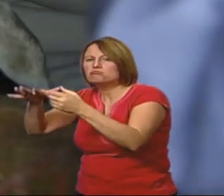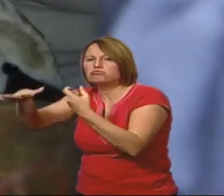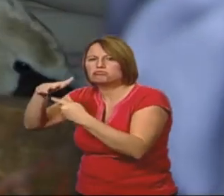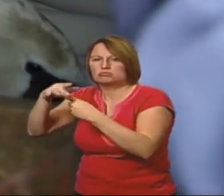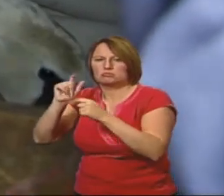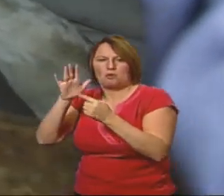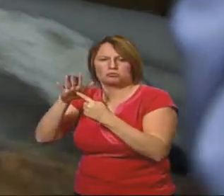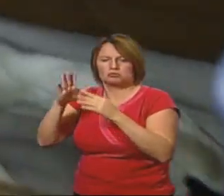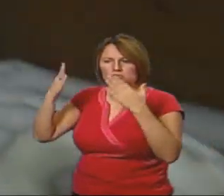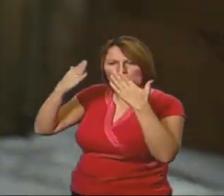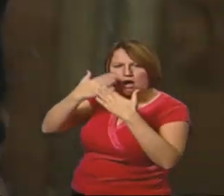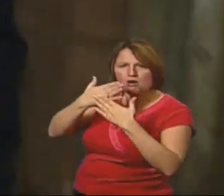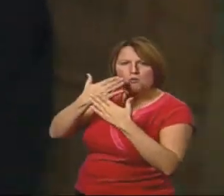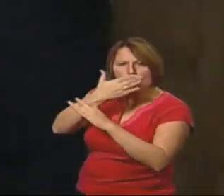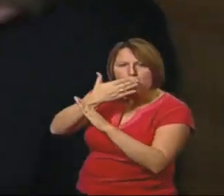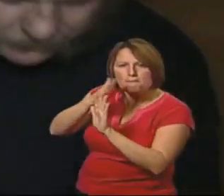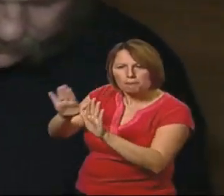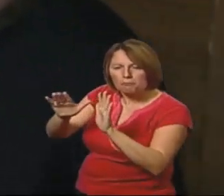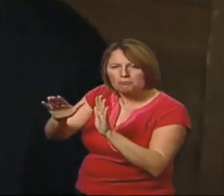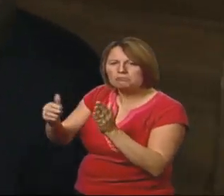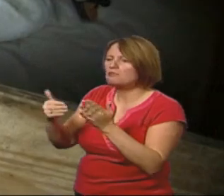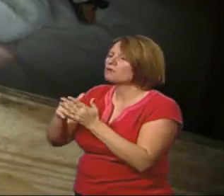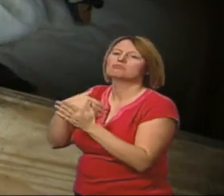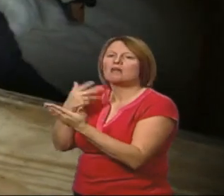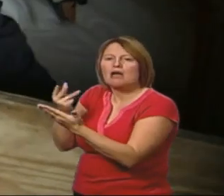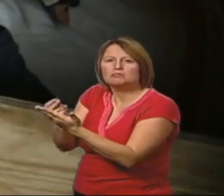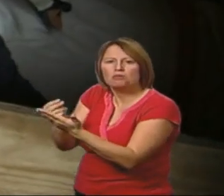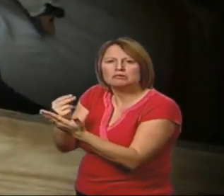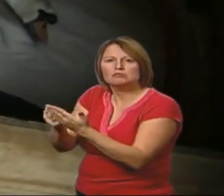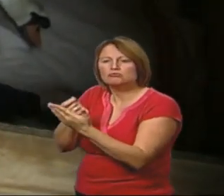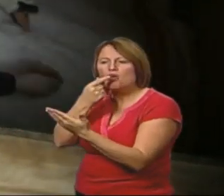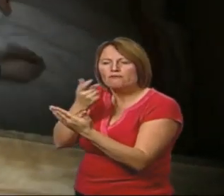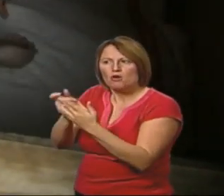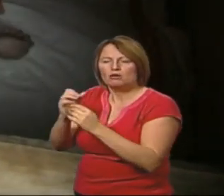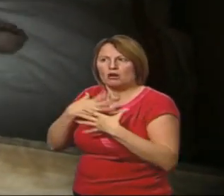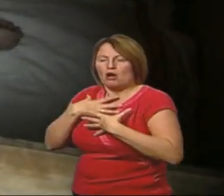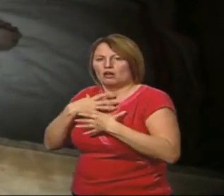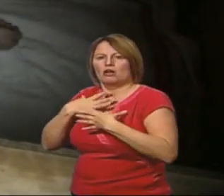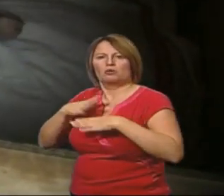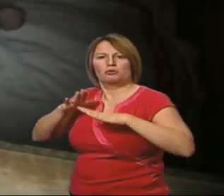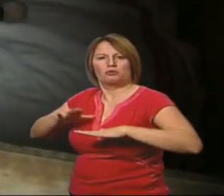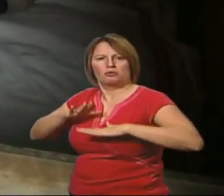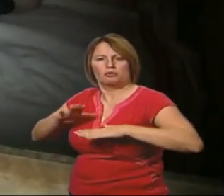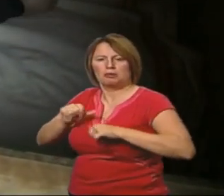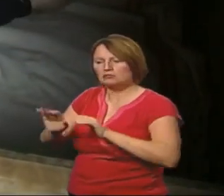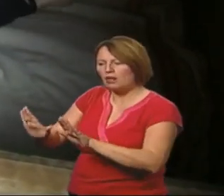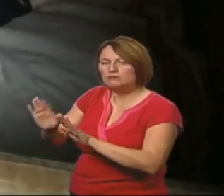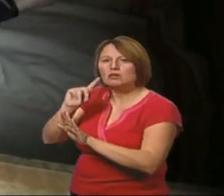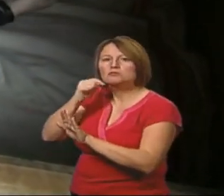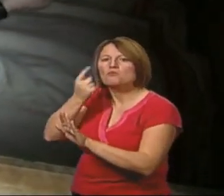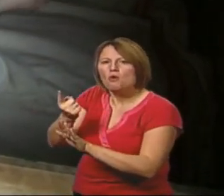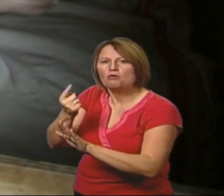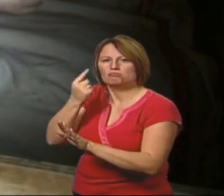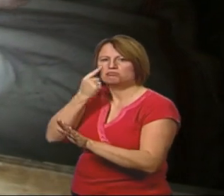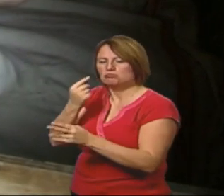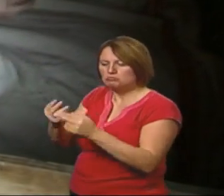garden. He's going to stay there overnight. It's nice and dark, it's warm, he's got plenty of water. We've given him antibiotic cover and dexedressin for shock.